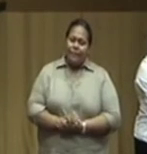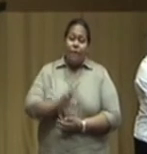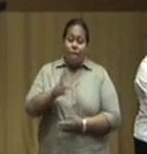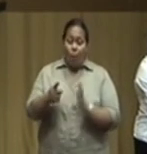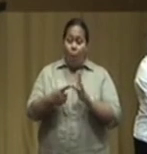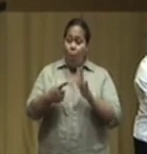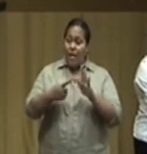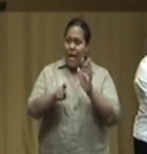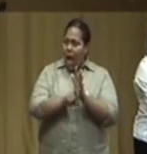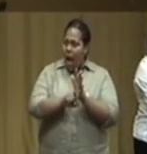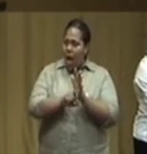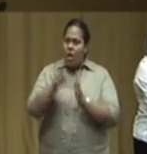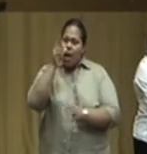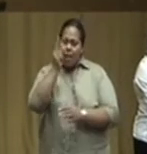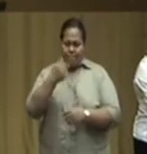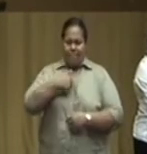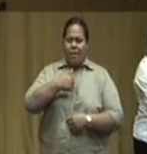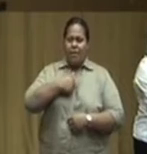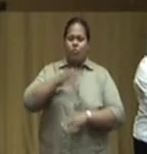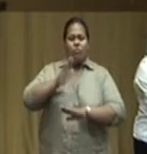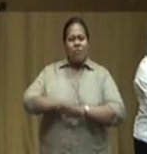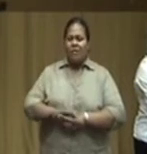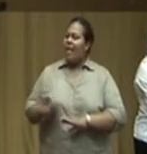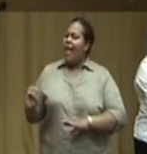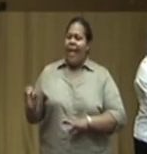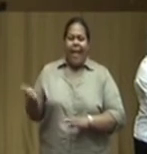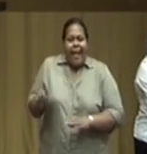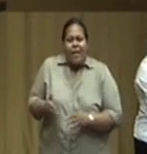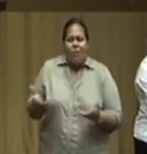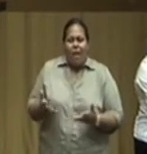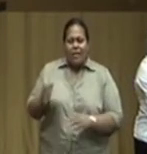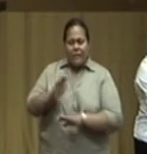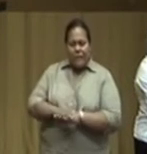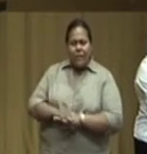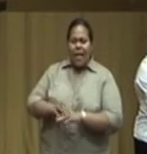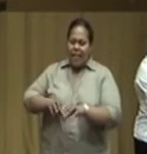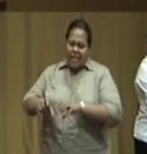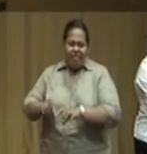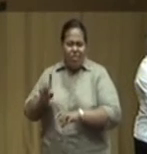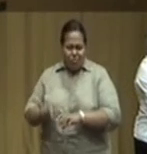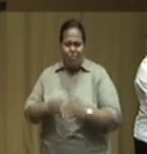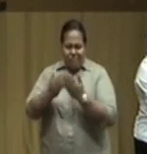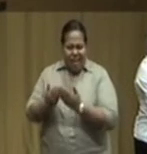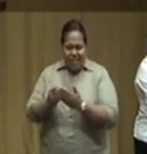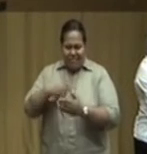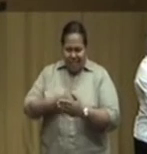resources enable me just to sit down and study and do the activities by myself. So I won't be